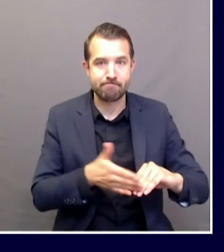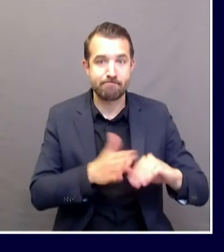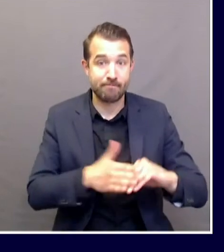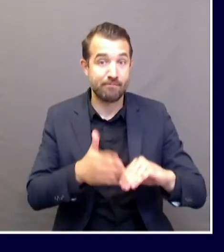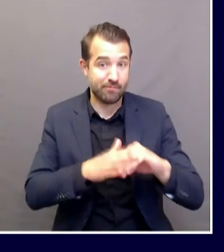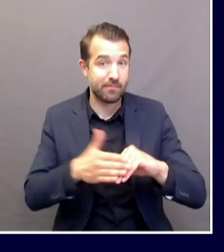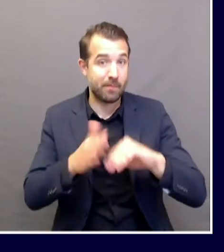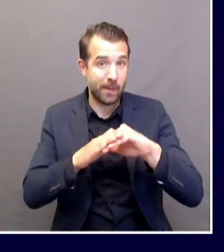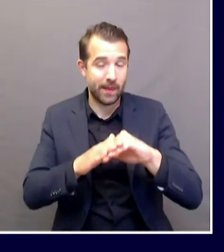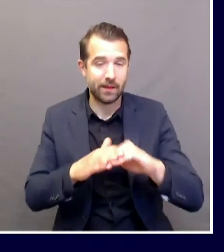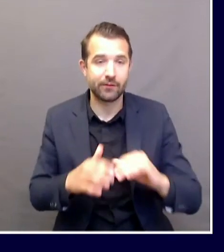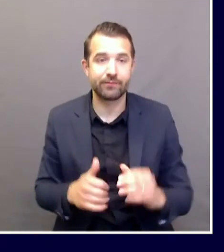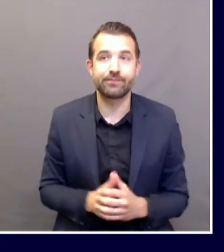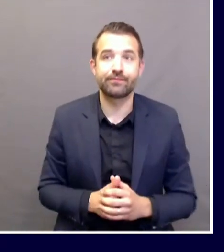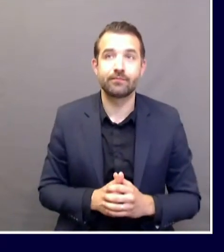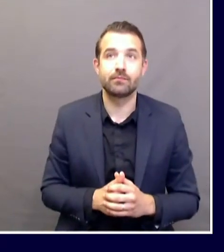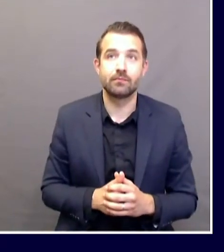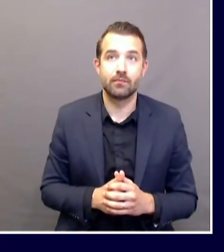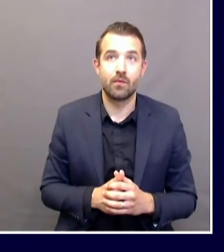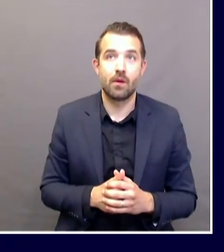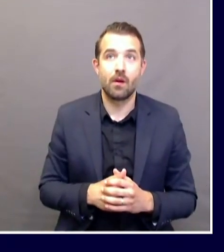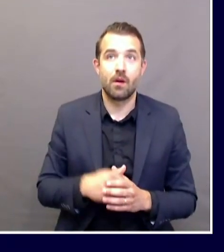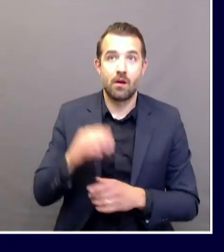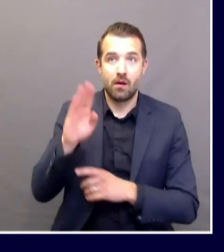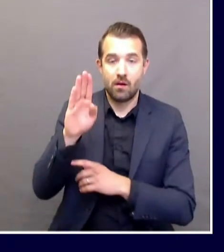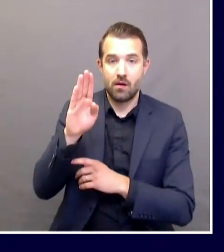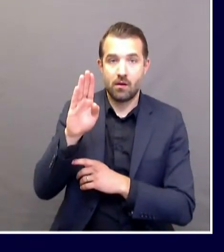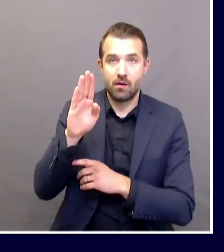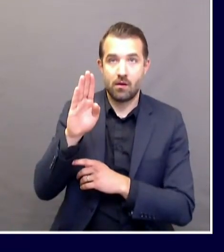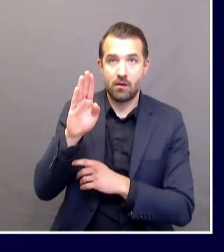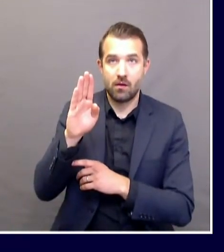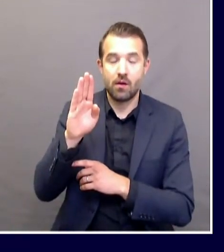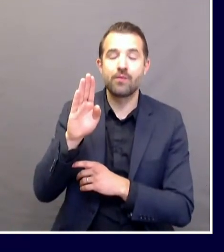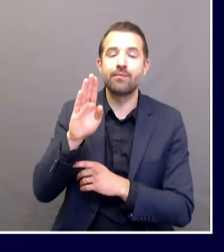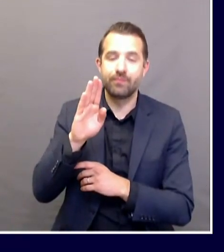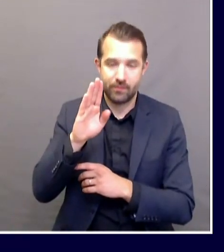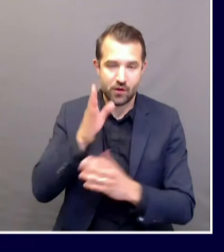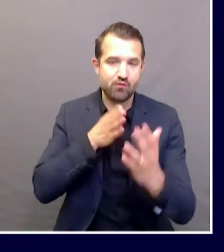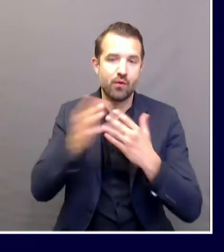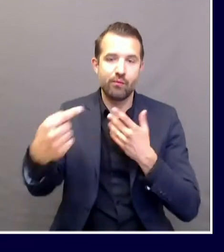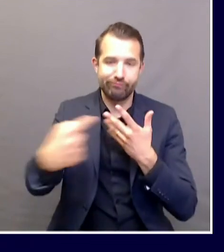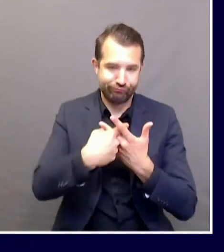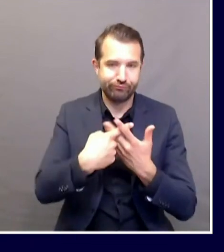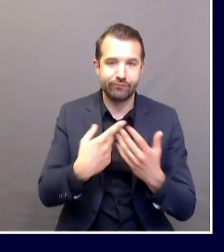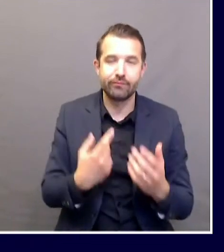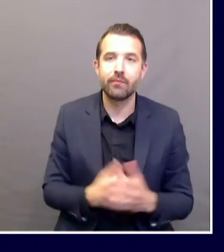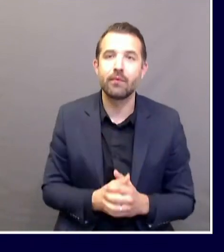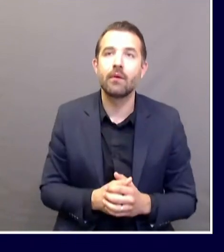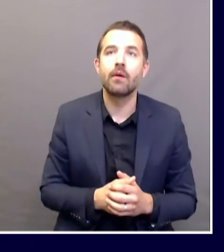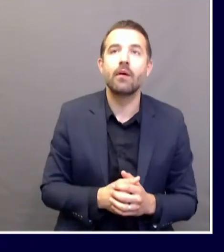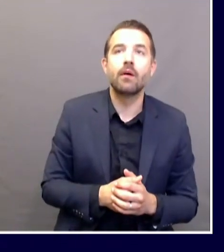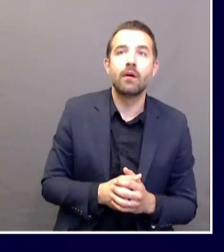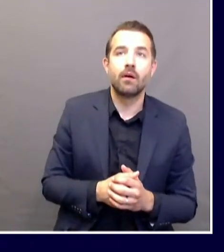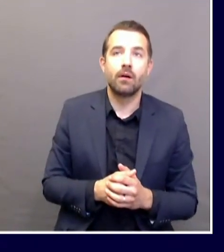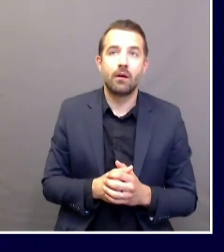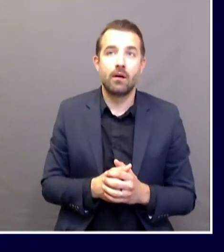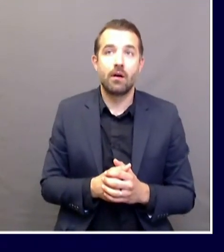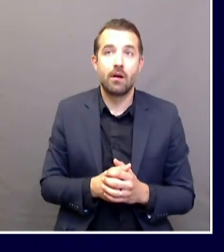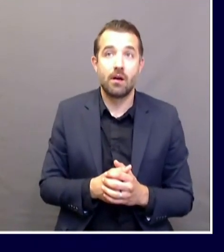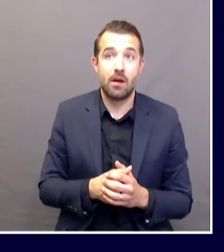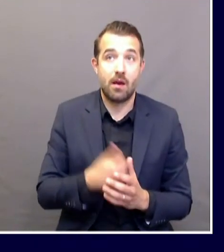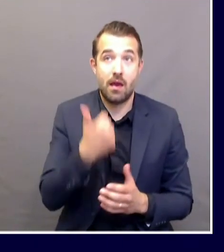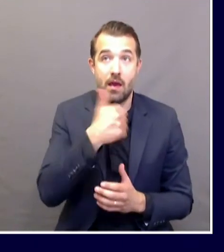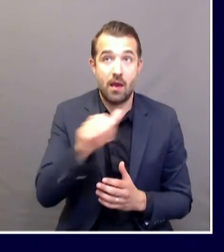cases again. Are there any patterns or common elements emerging among the people who experience breakthrough